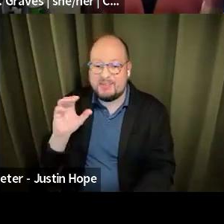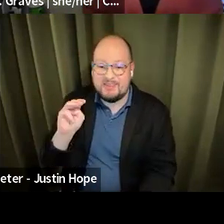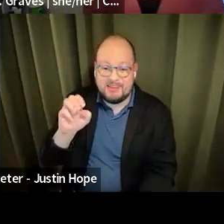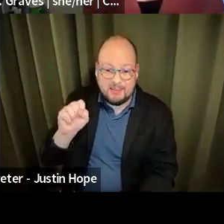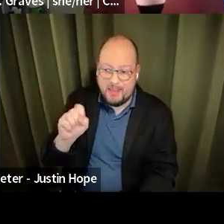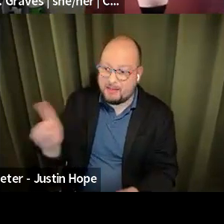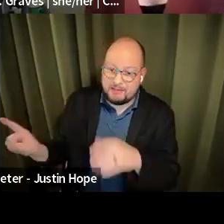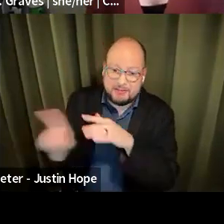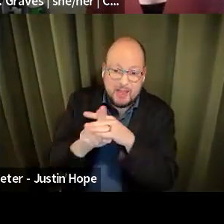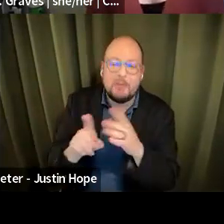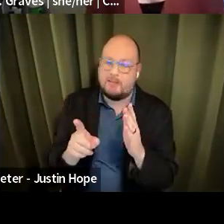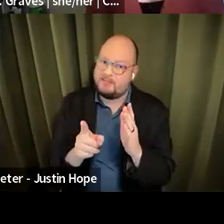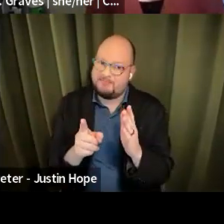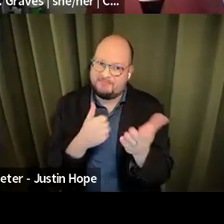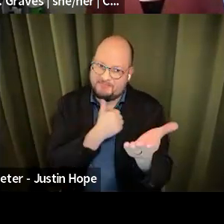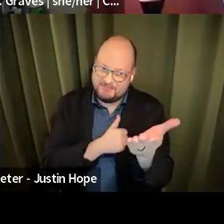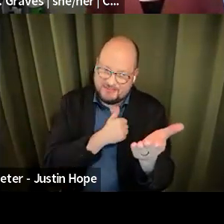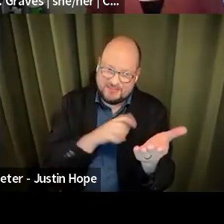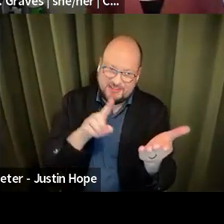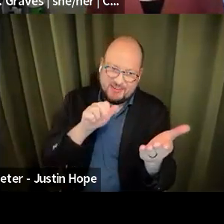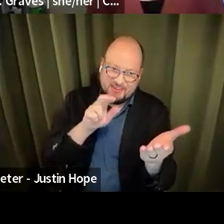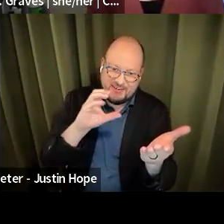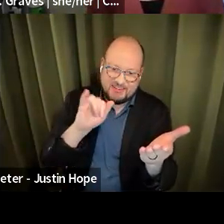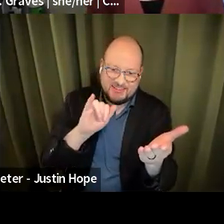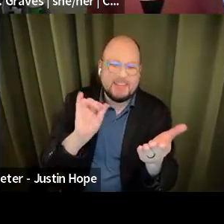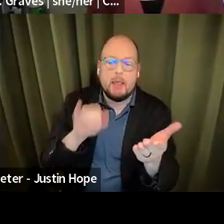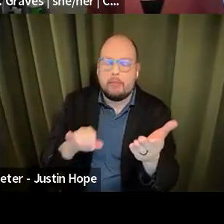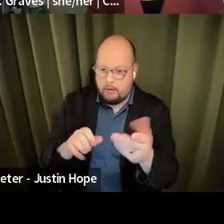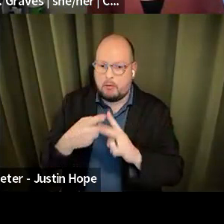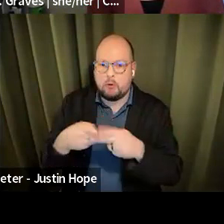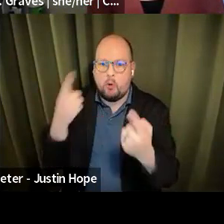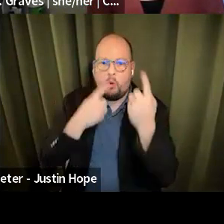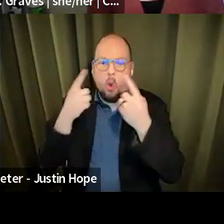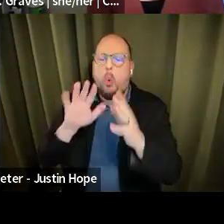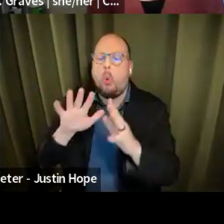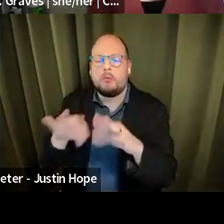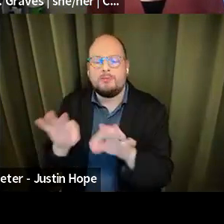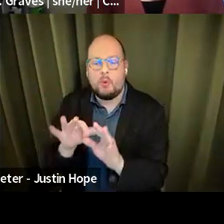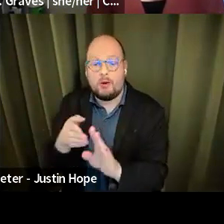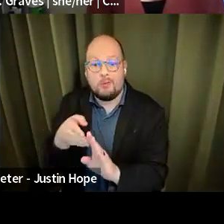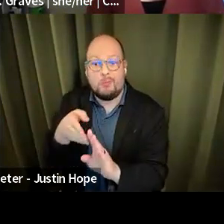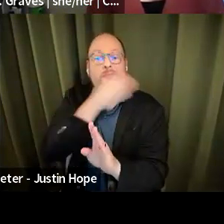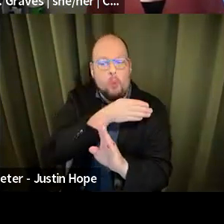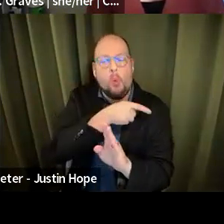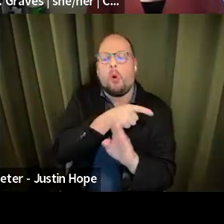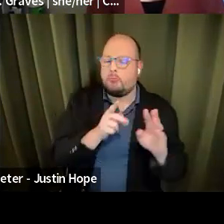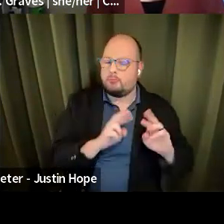but that happens to us sometimes. And then we're thinking about it, right? But it's great to be prepared before that happens. And the only way to really